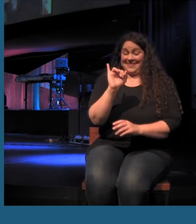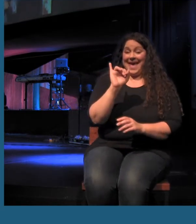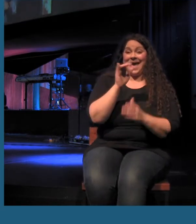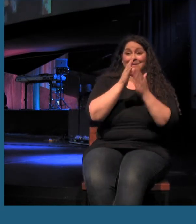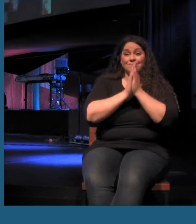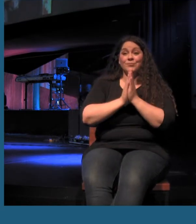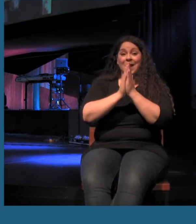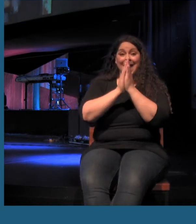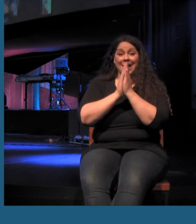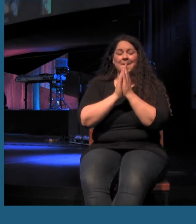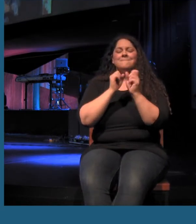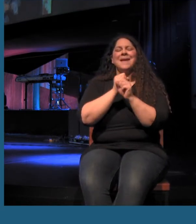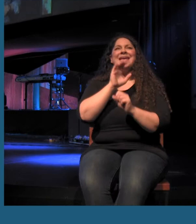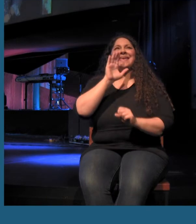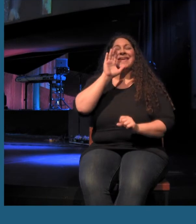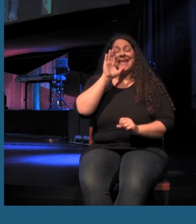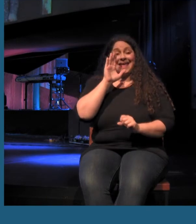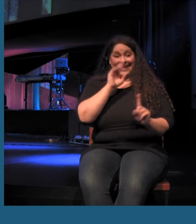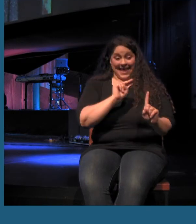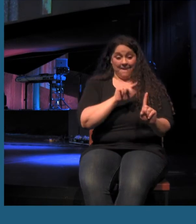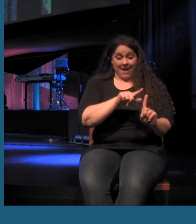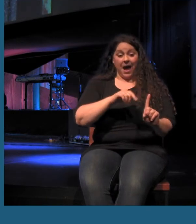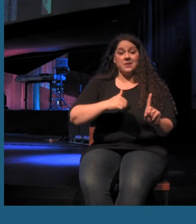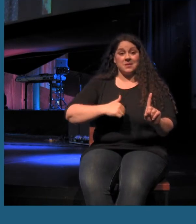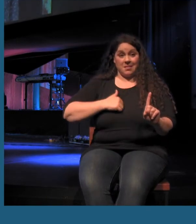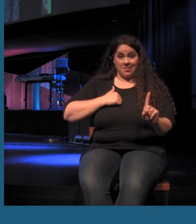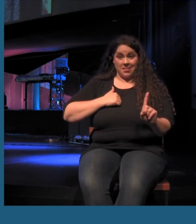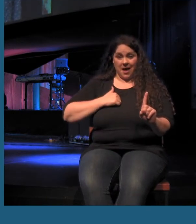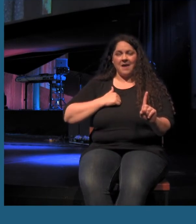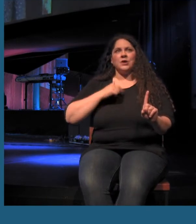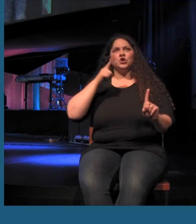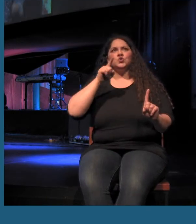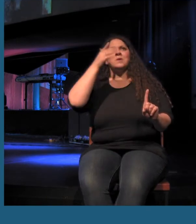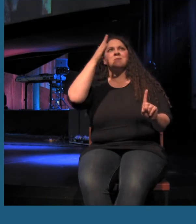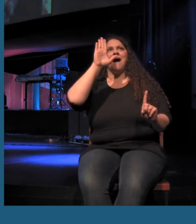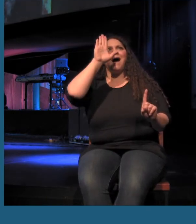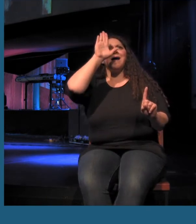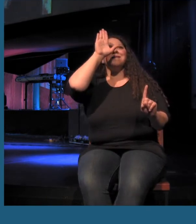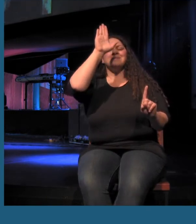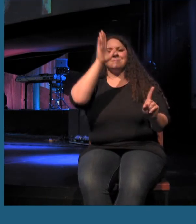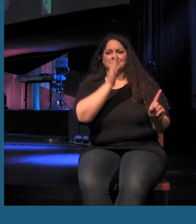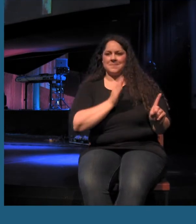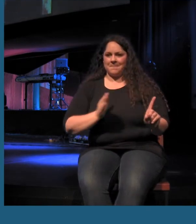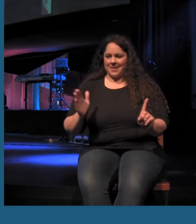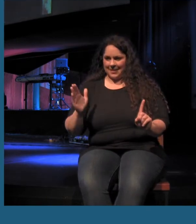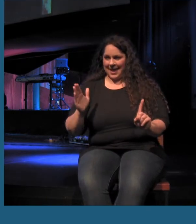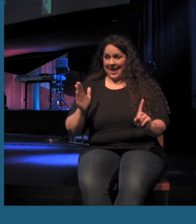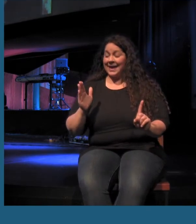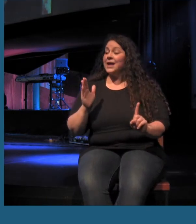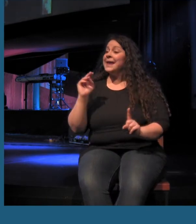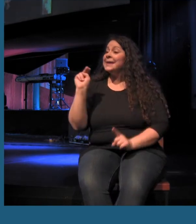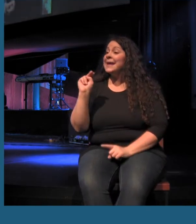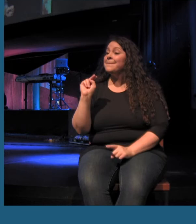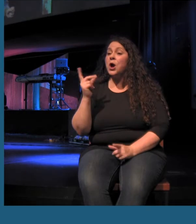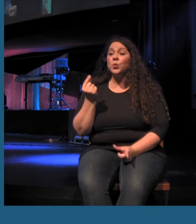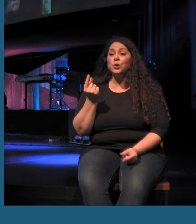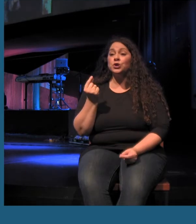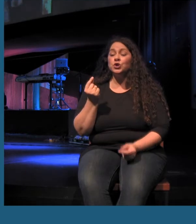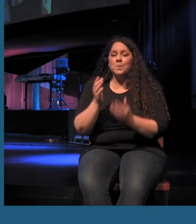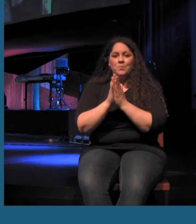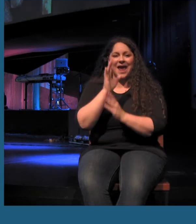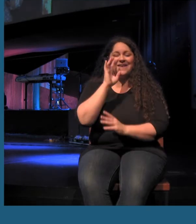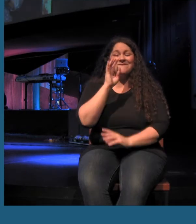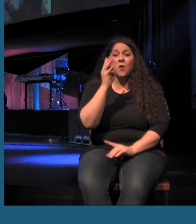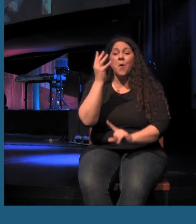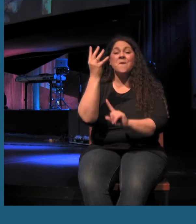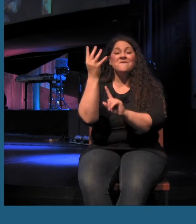actually aligned his life with God's will. And he prayed for 4 months, from the month of Kislev